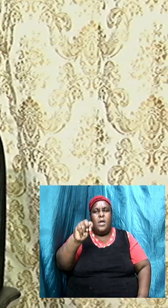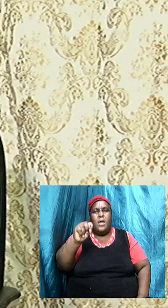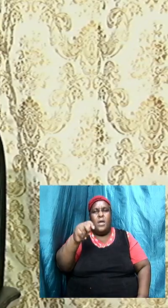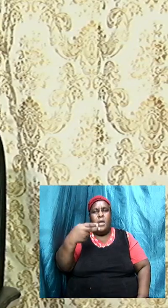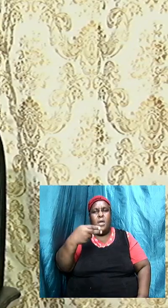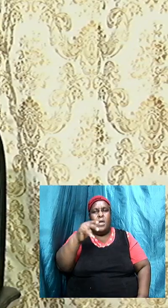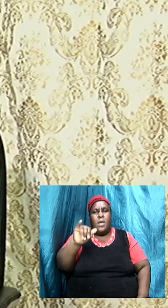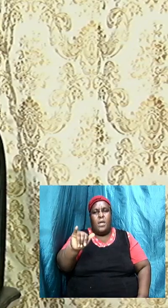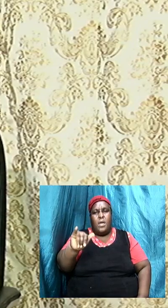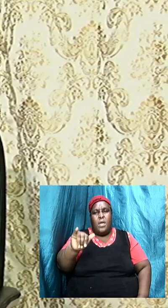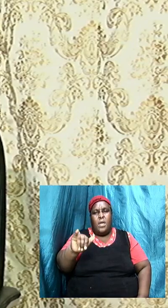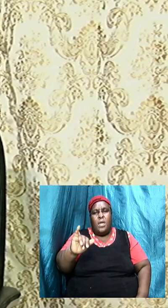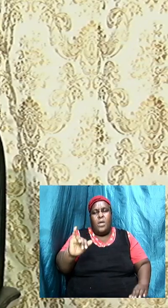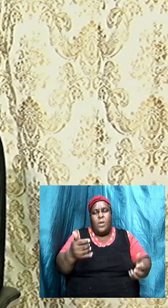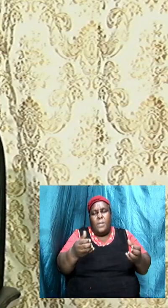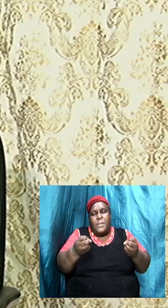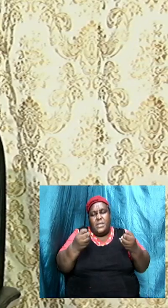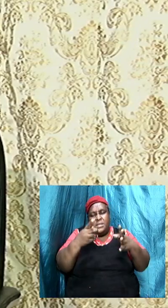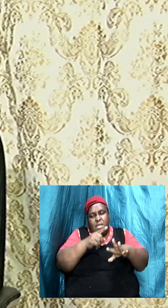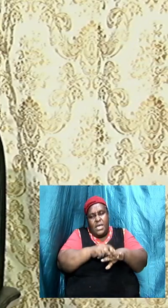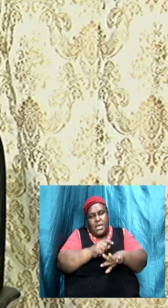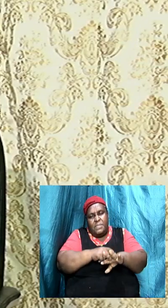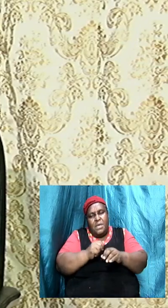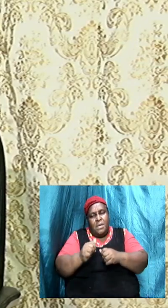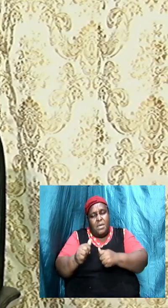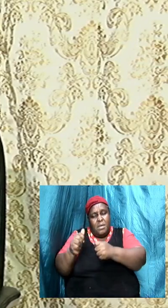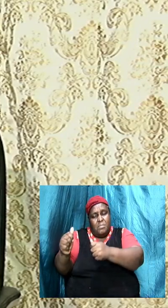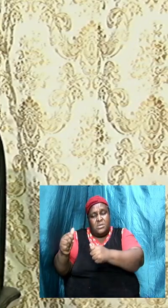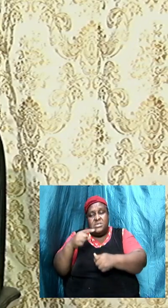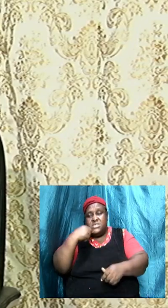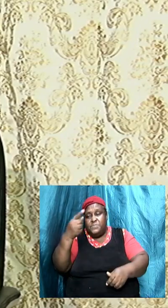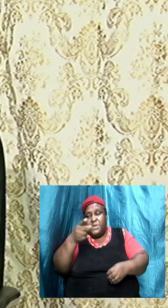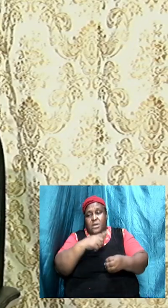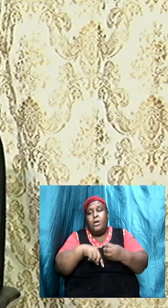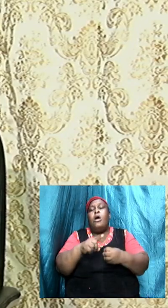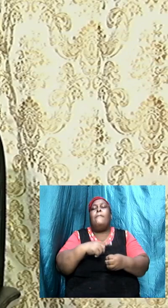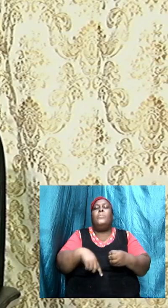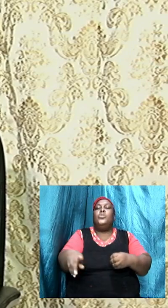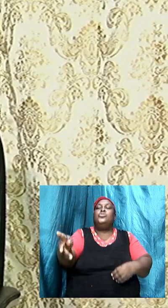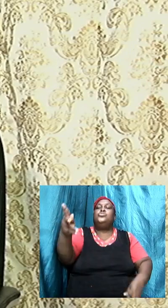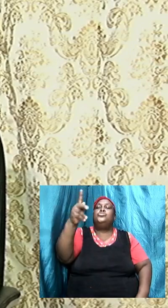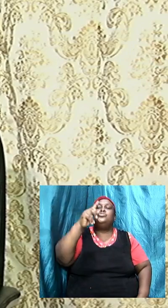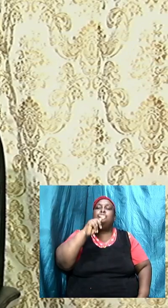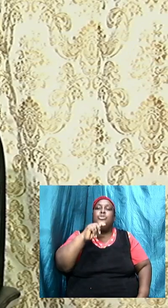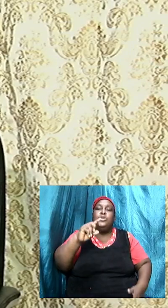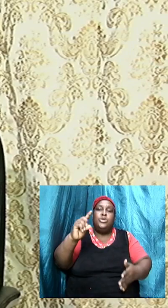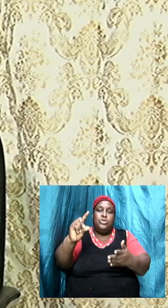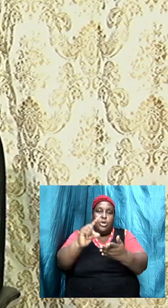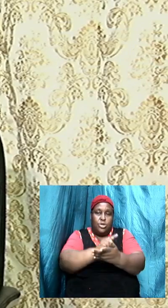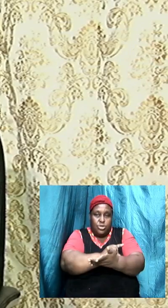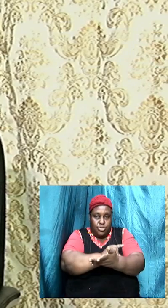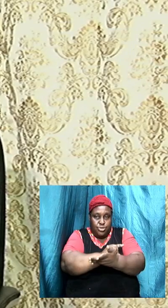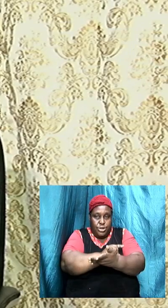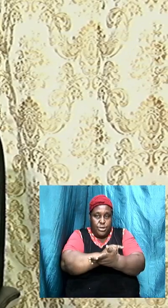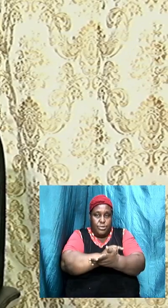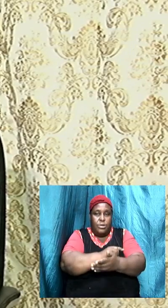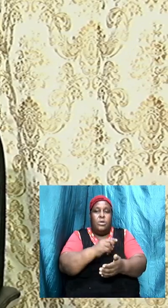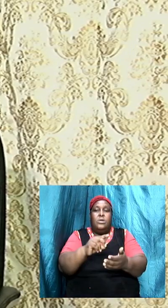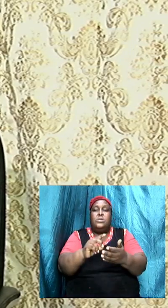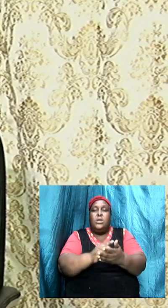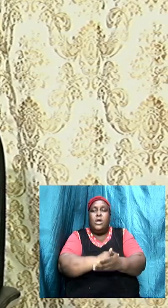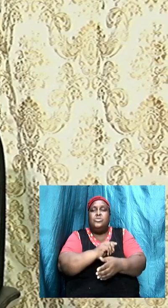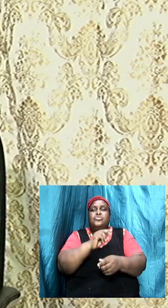talked about doctrine to Timothy. Doctrine, church, is important. Don't